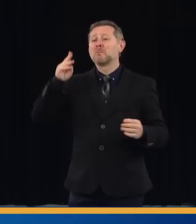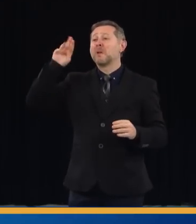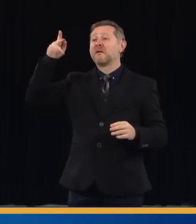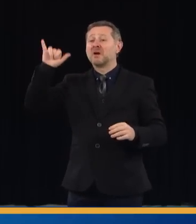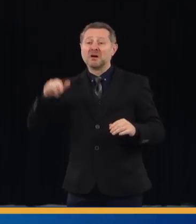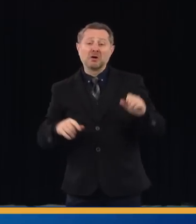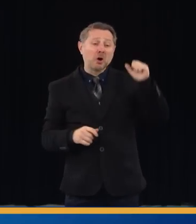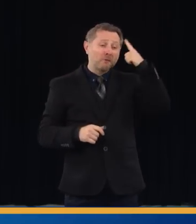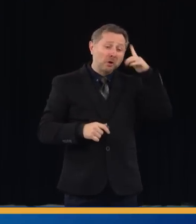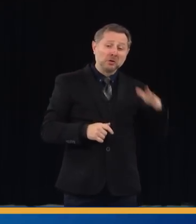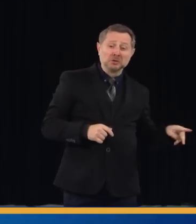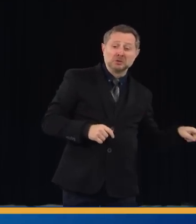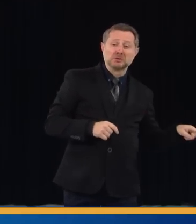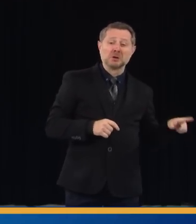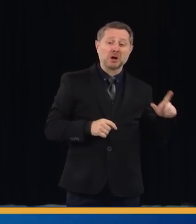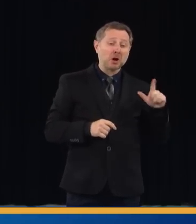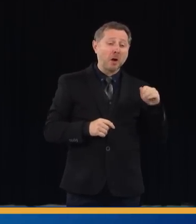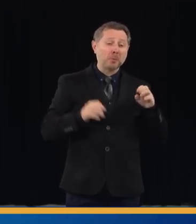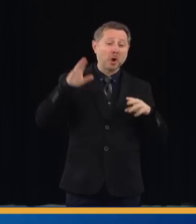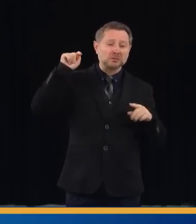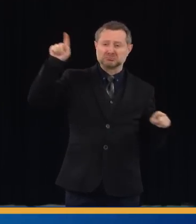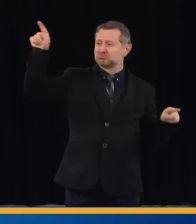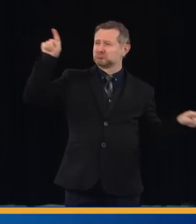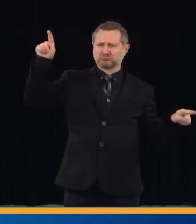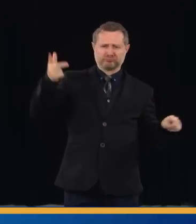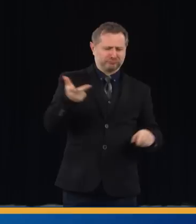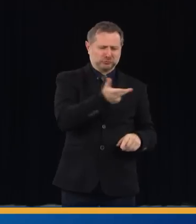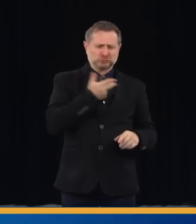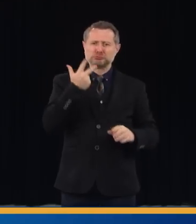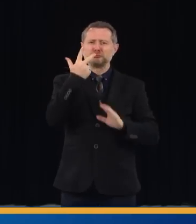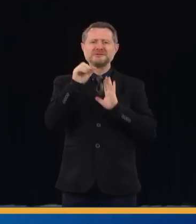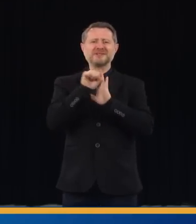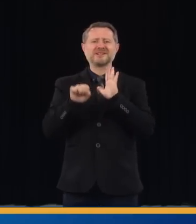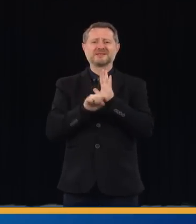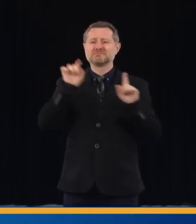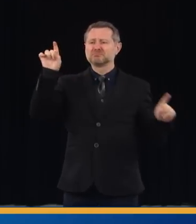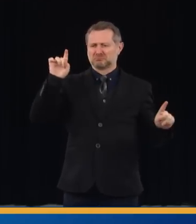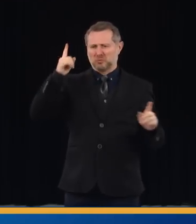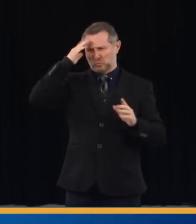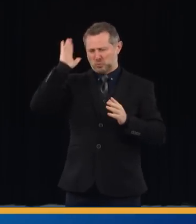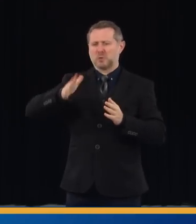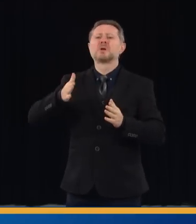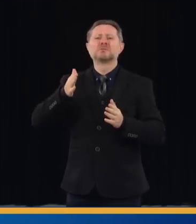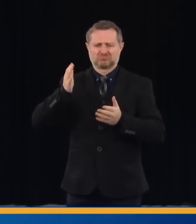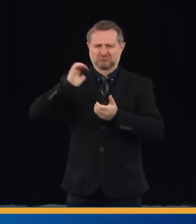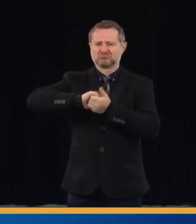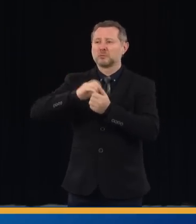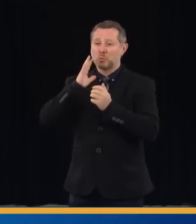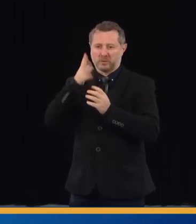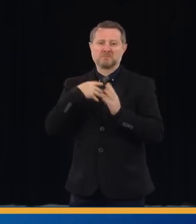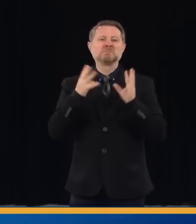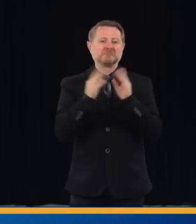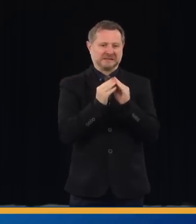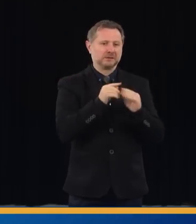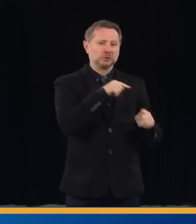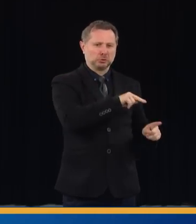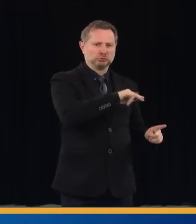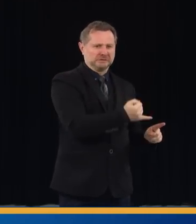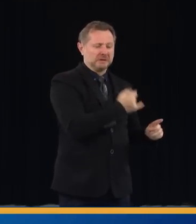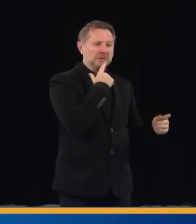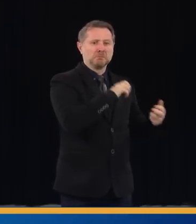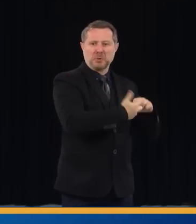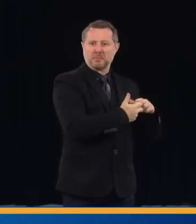working together, and we're going to work cooperatively with New Jersey because they have a real problem. California's ticking